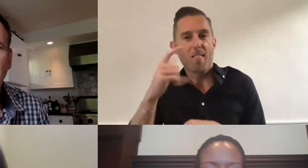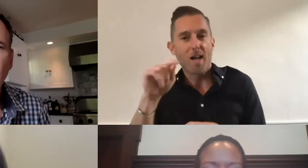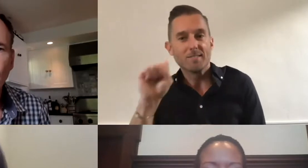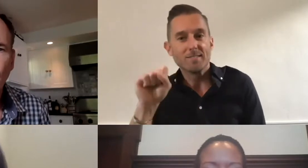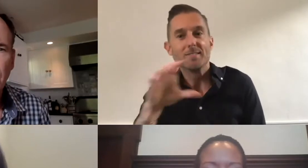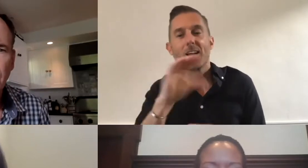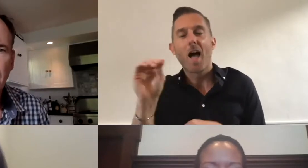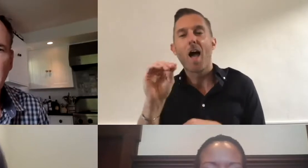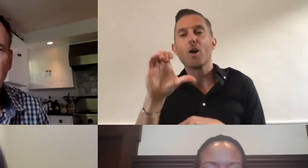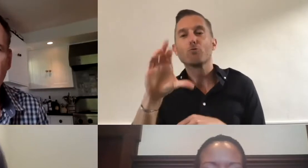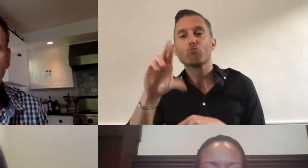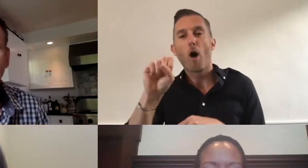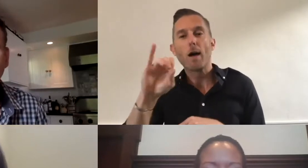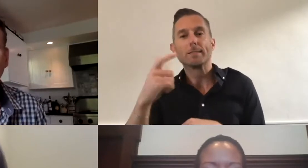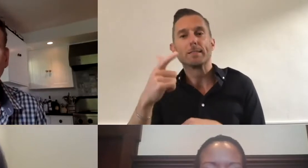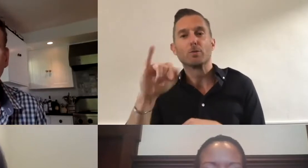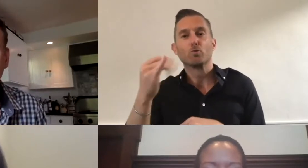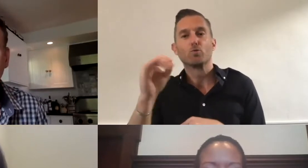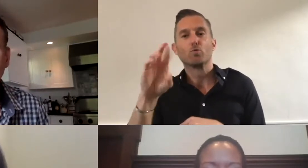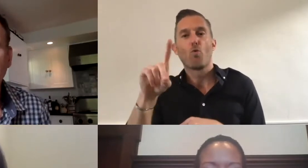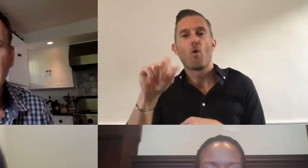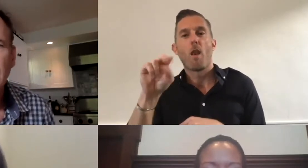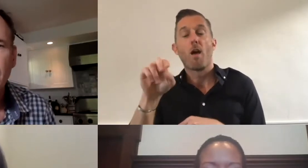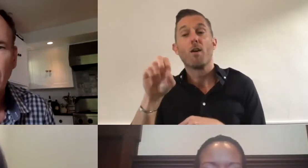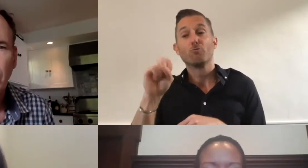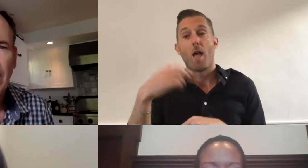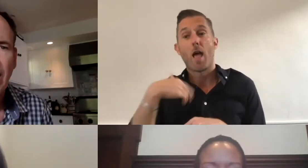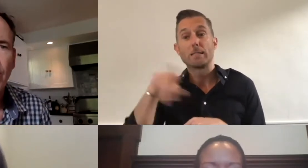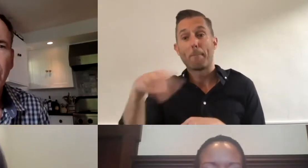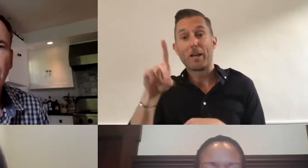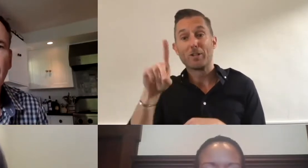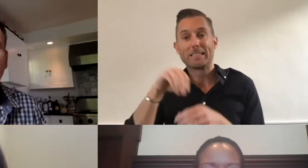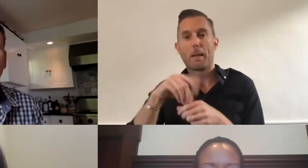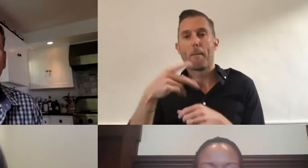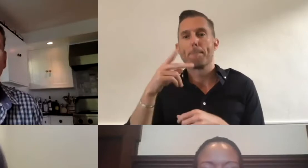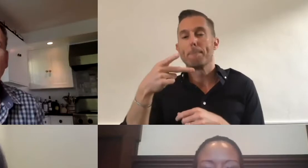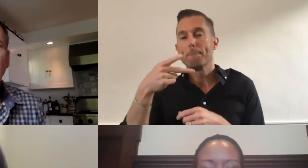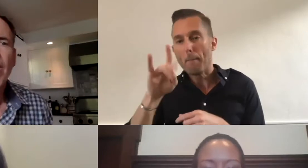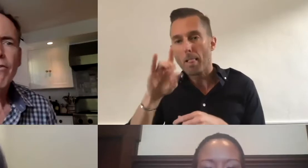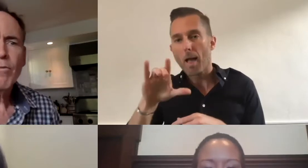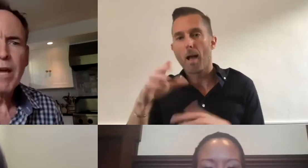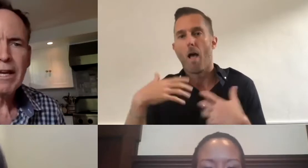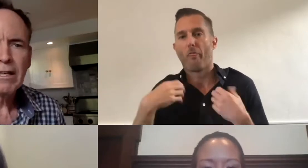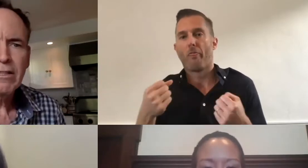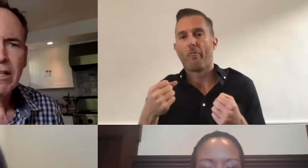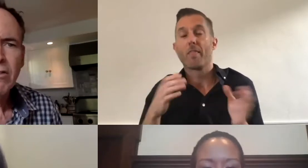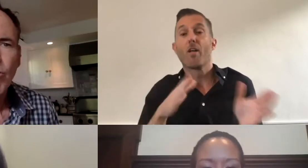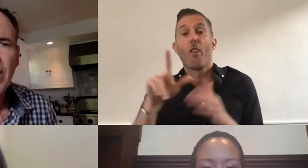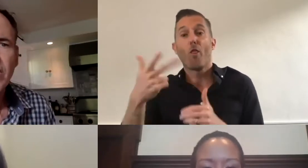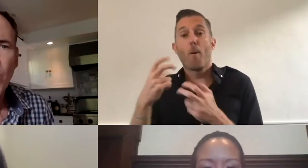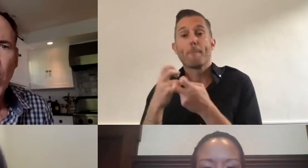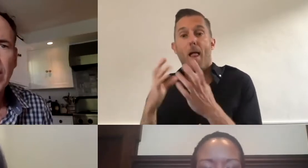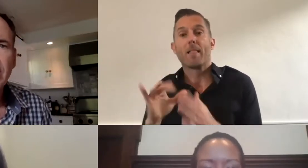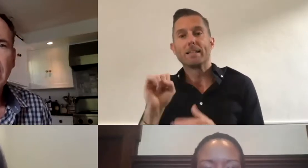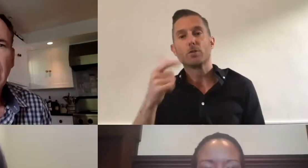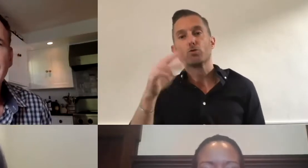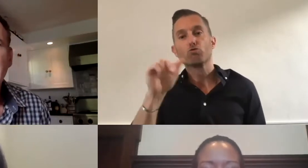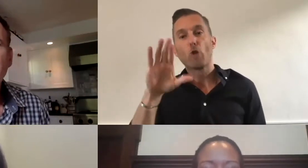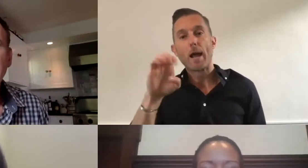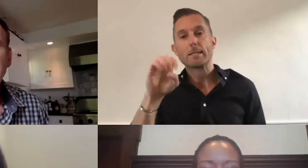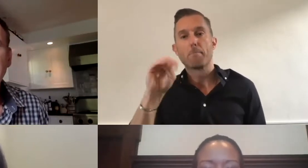Crossing Jordan. Jennifer holds a doctorate in public health. Our third panelist is Grace Moss.